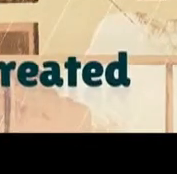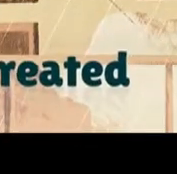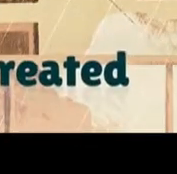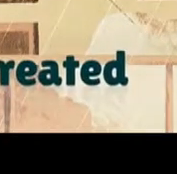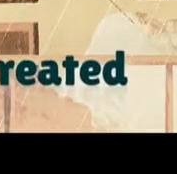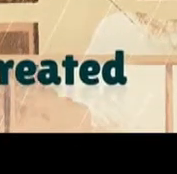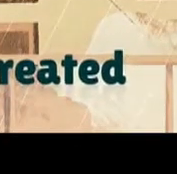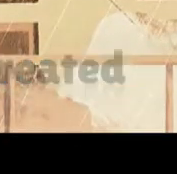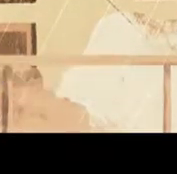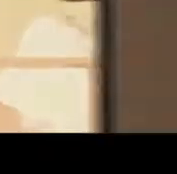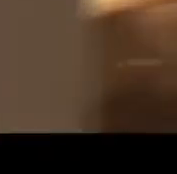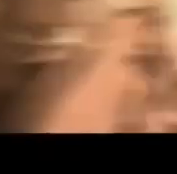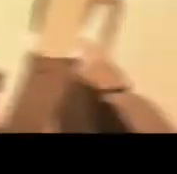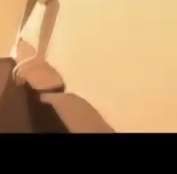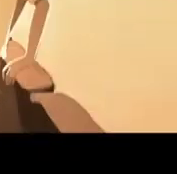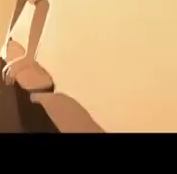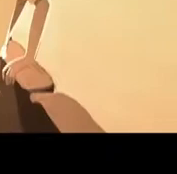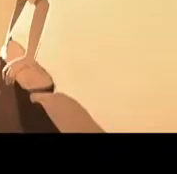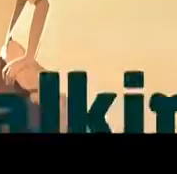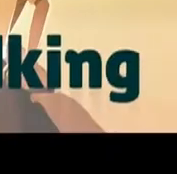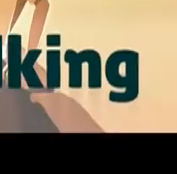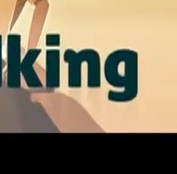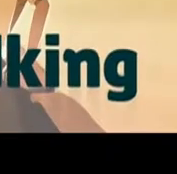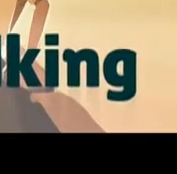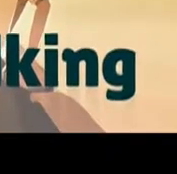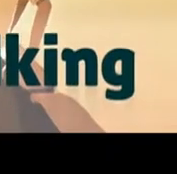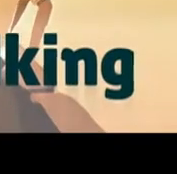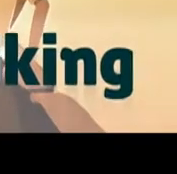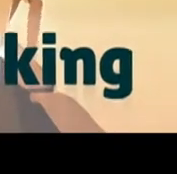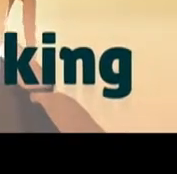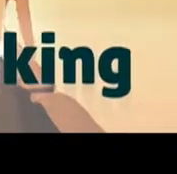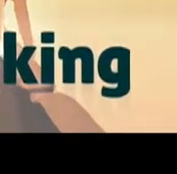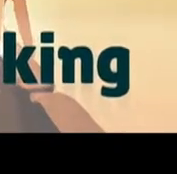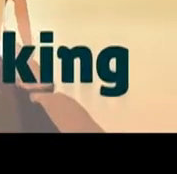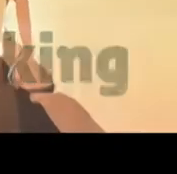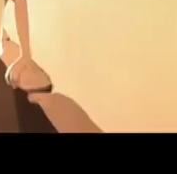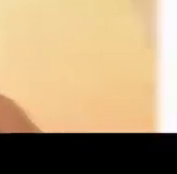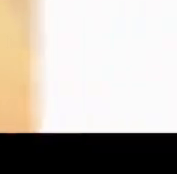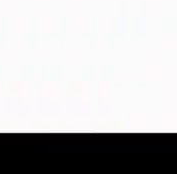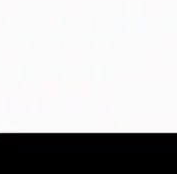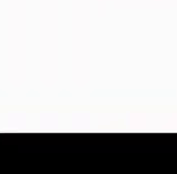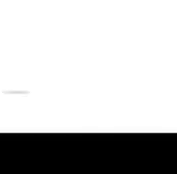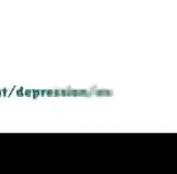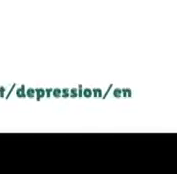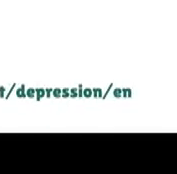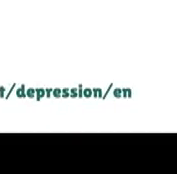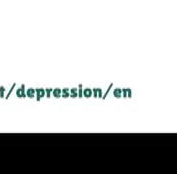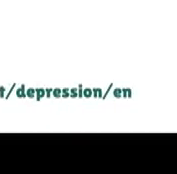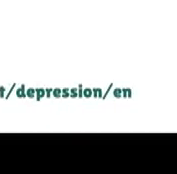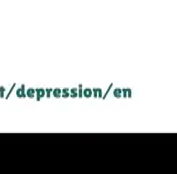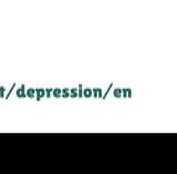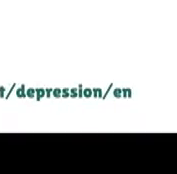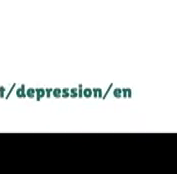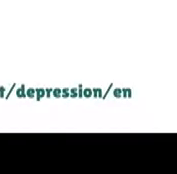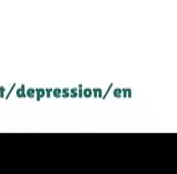Depression can be treated. The first step is talking.